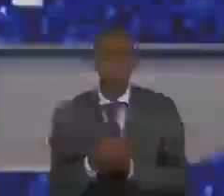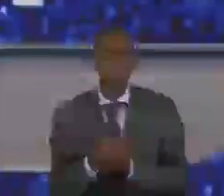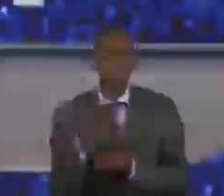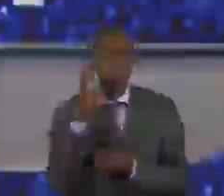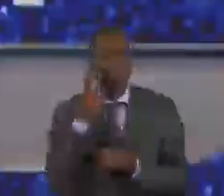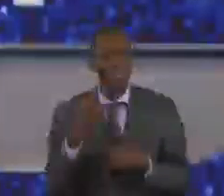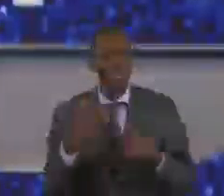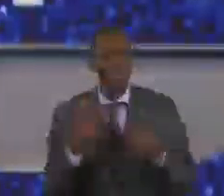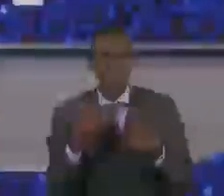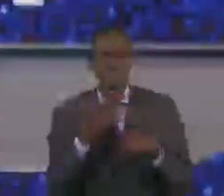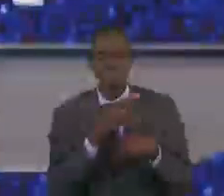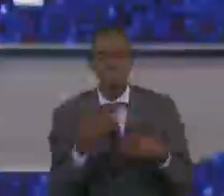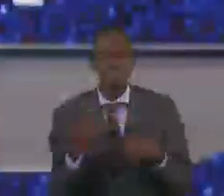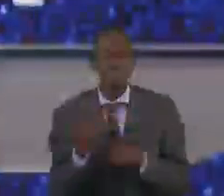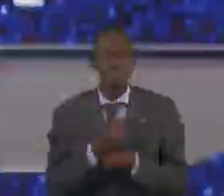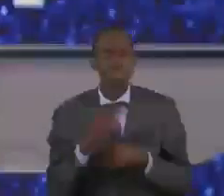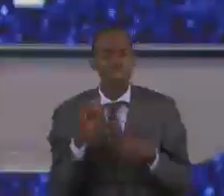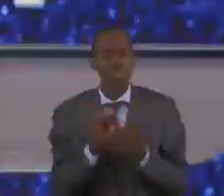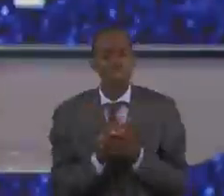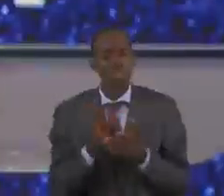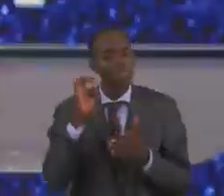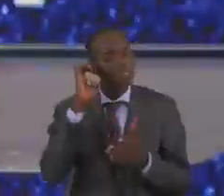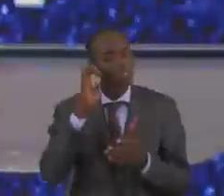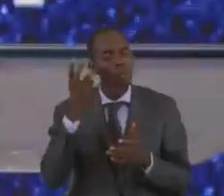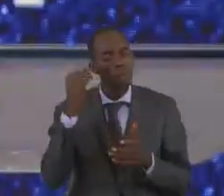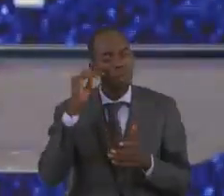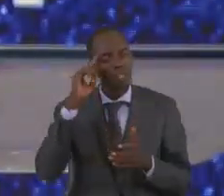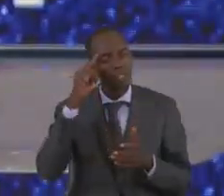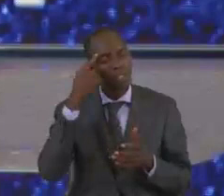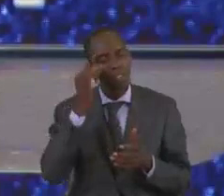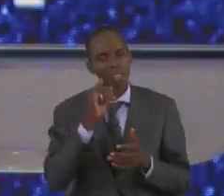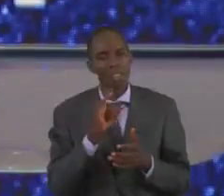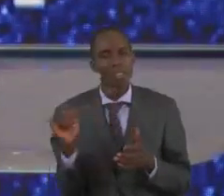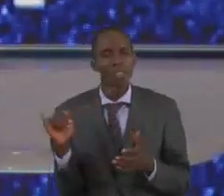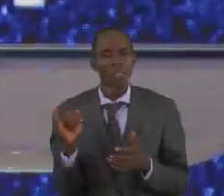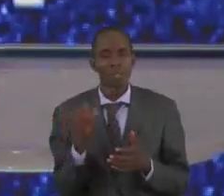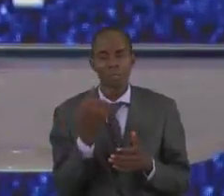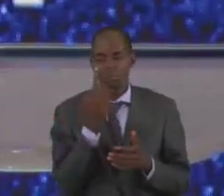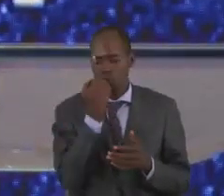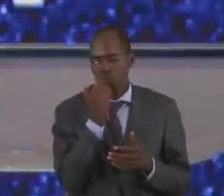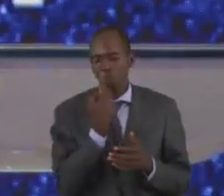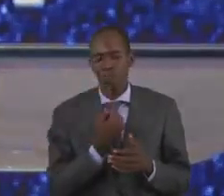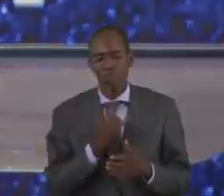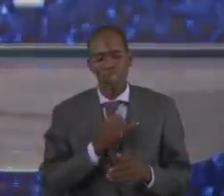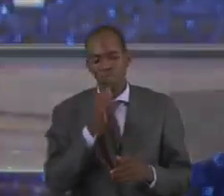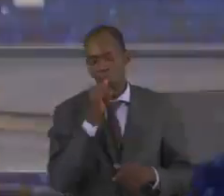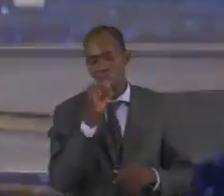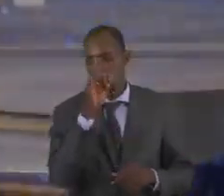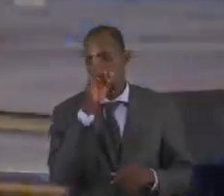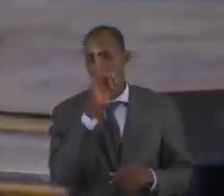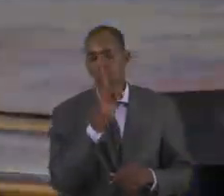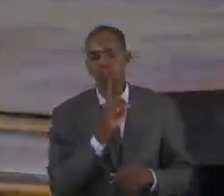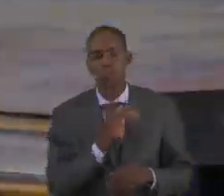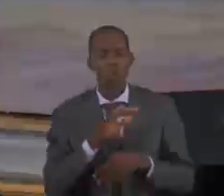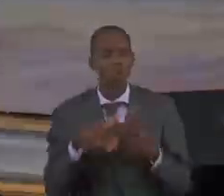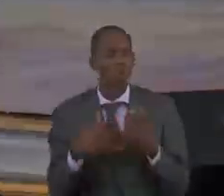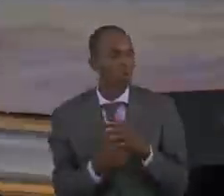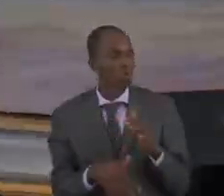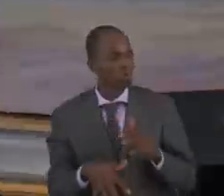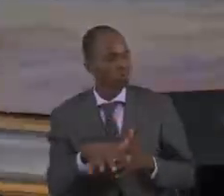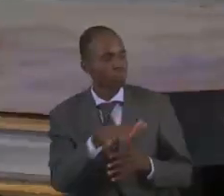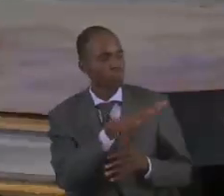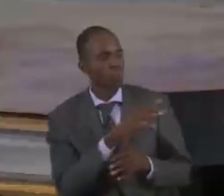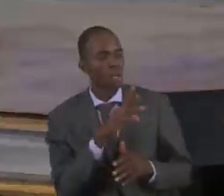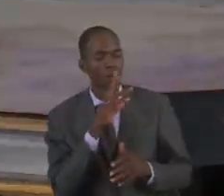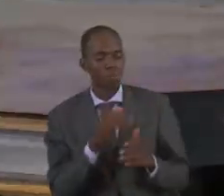no day that he was thinking, I'm lonely, I'm alone. All these people are violent, and